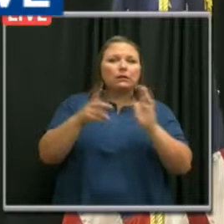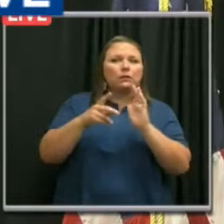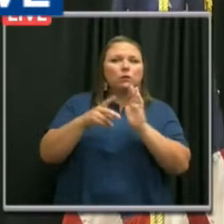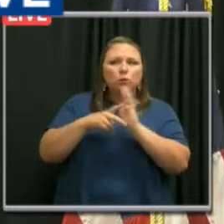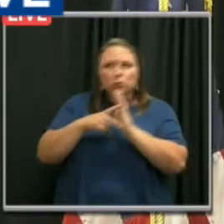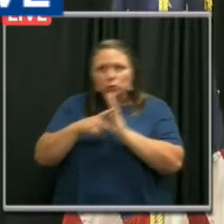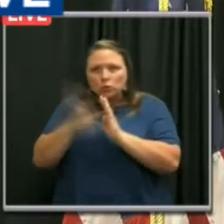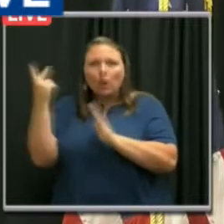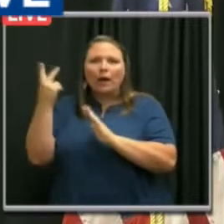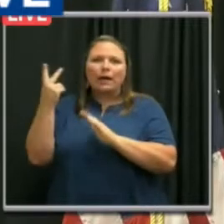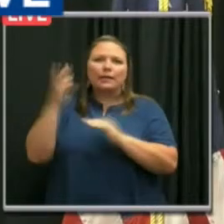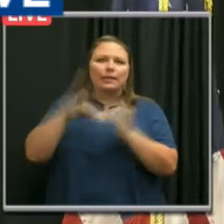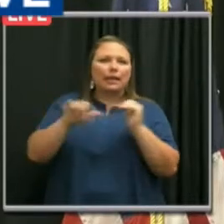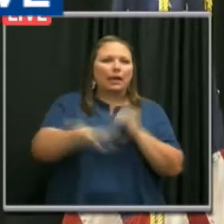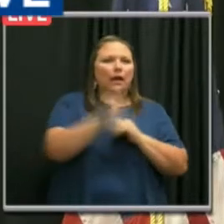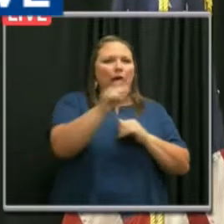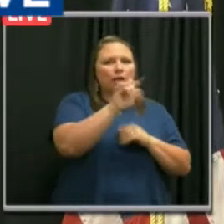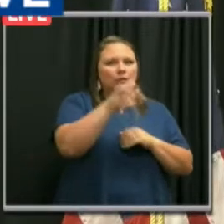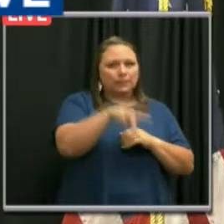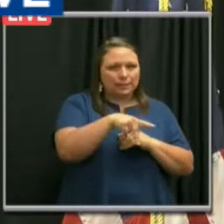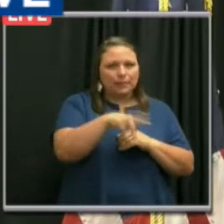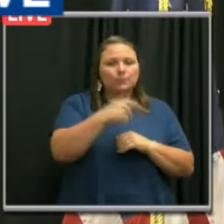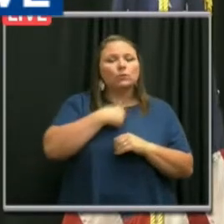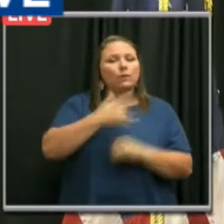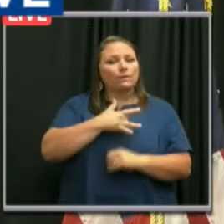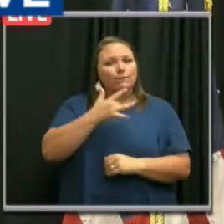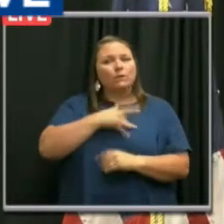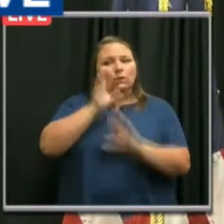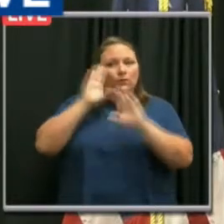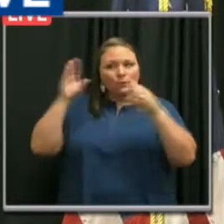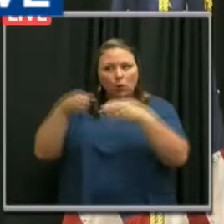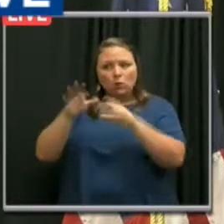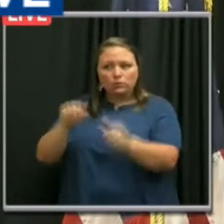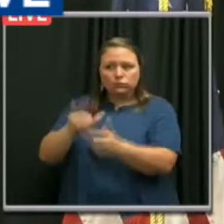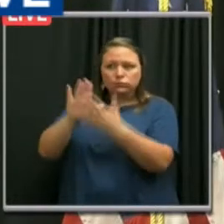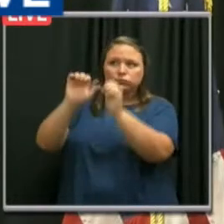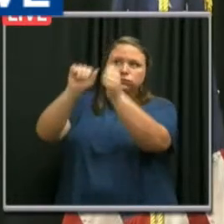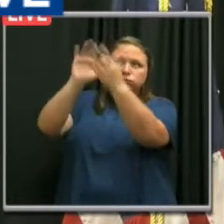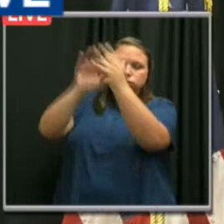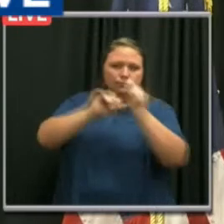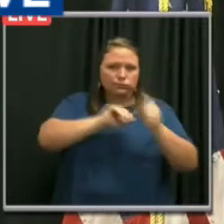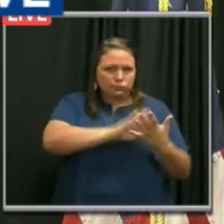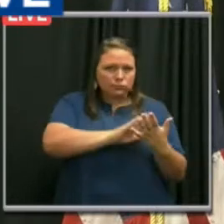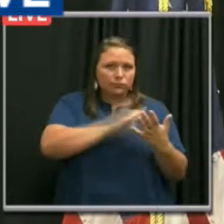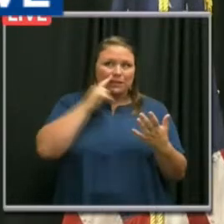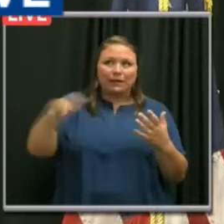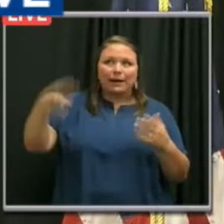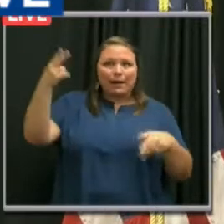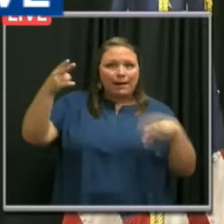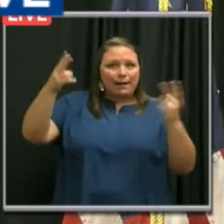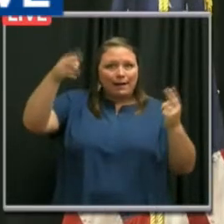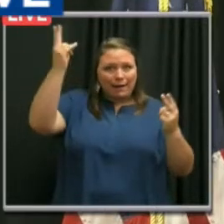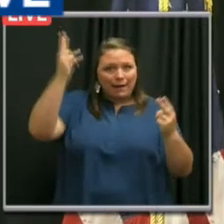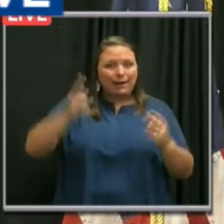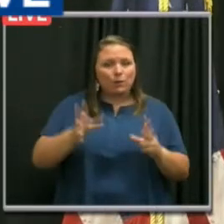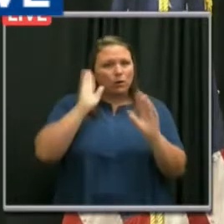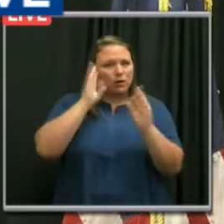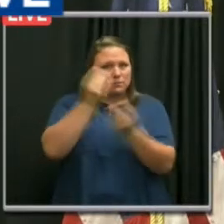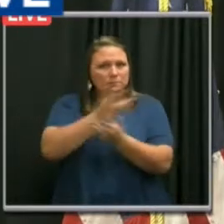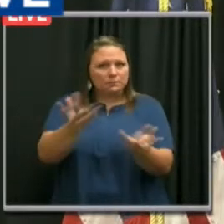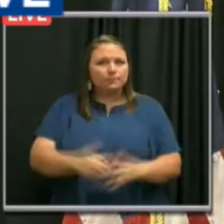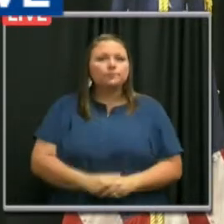they are in the other zip codes. So I think there is a focus effort to address those areas where the cases are so high. Just want to put that out